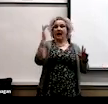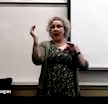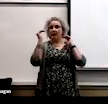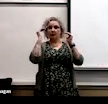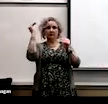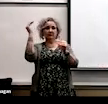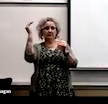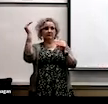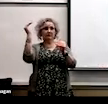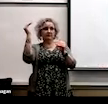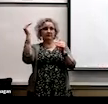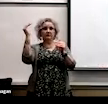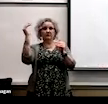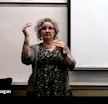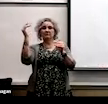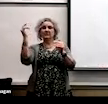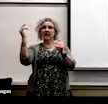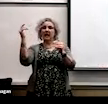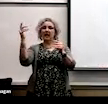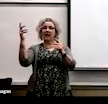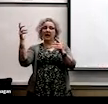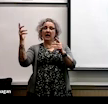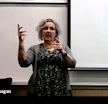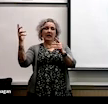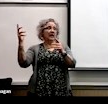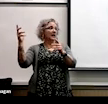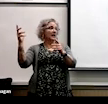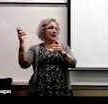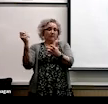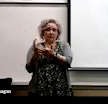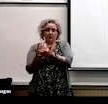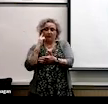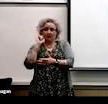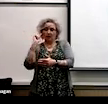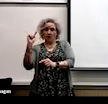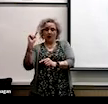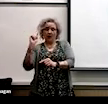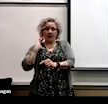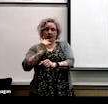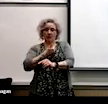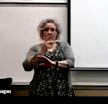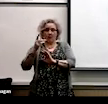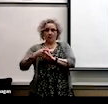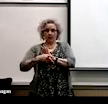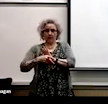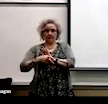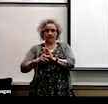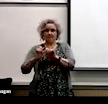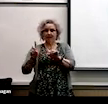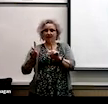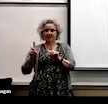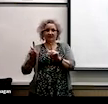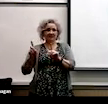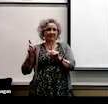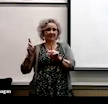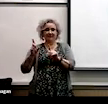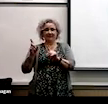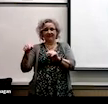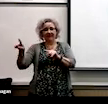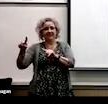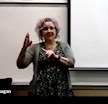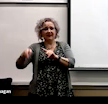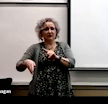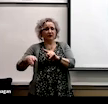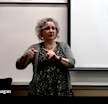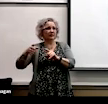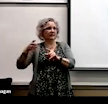accept someone for the first time who are already adults who've not had any of this discussion as children. It's a rough